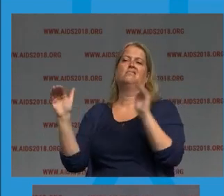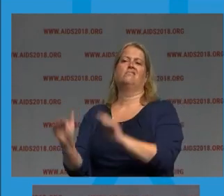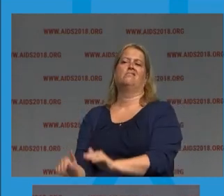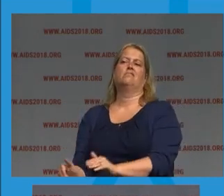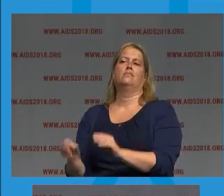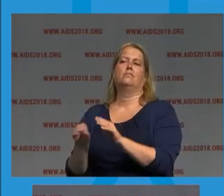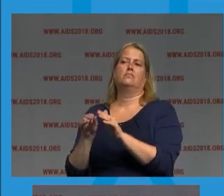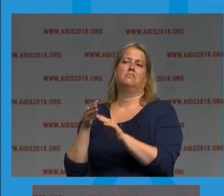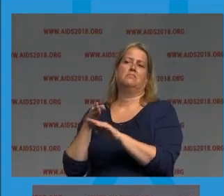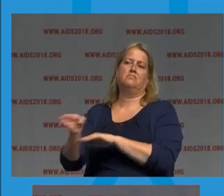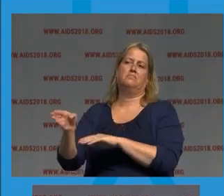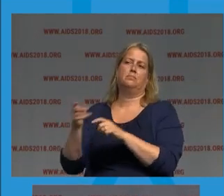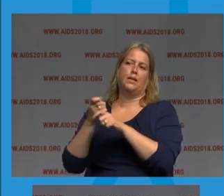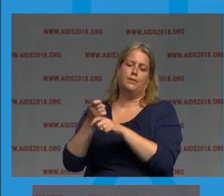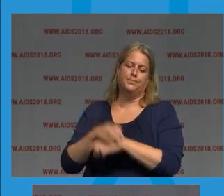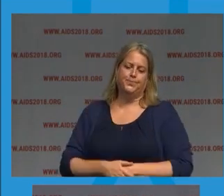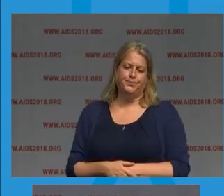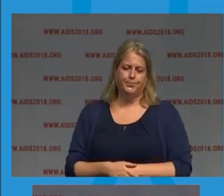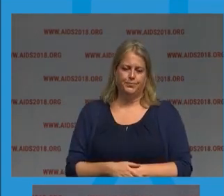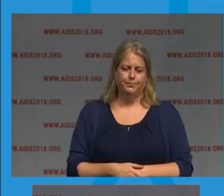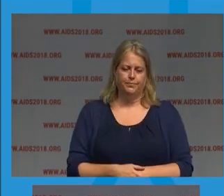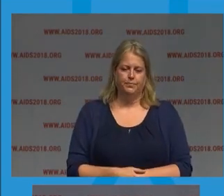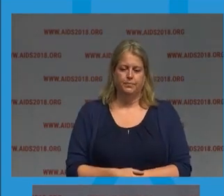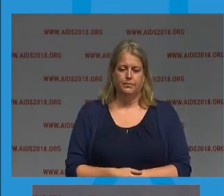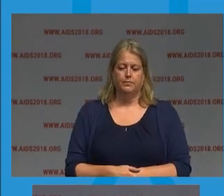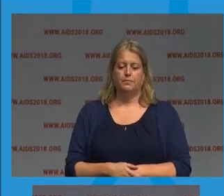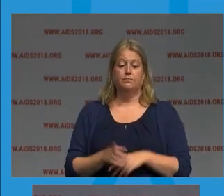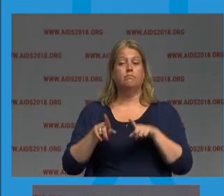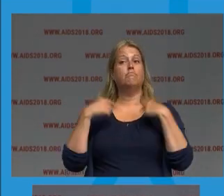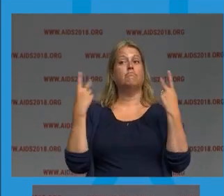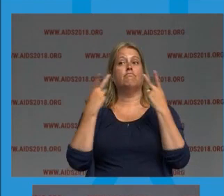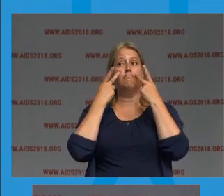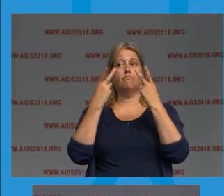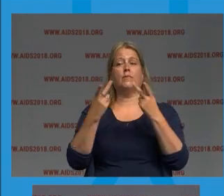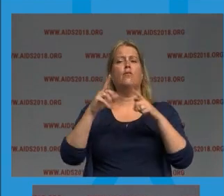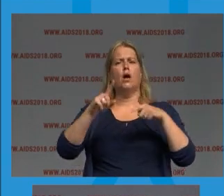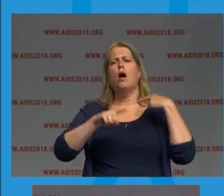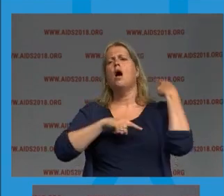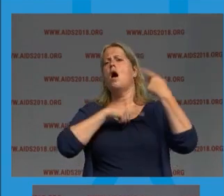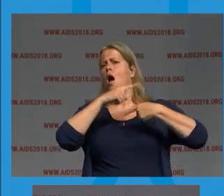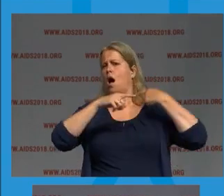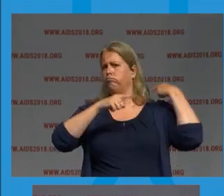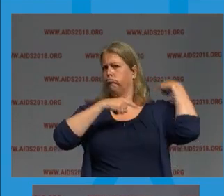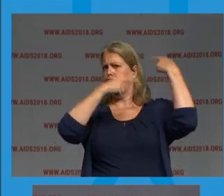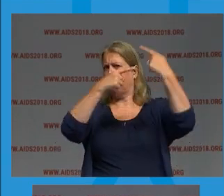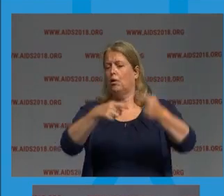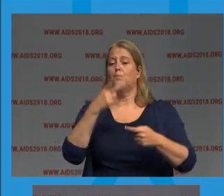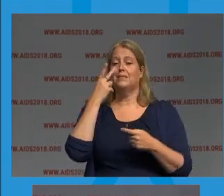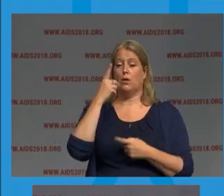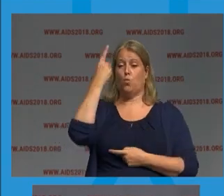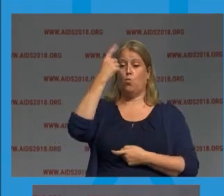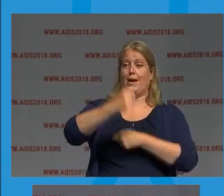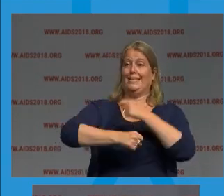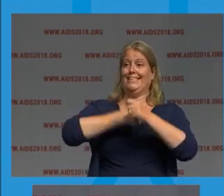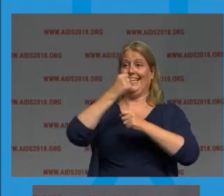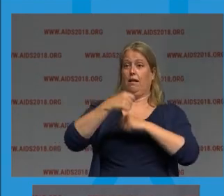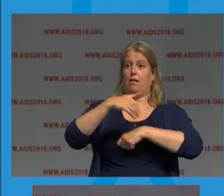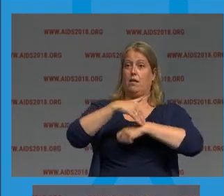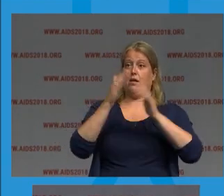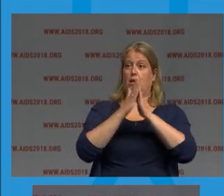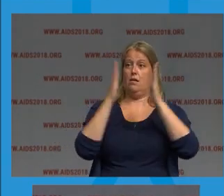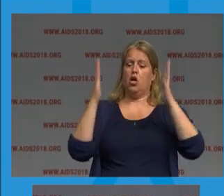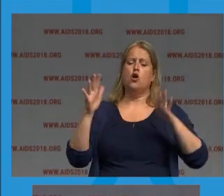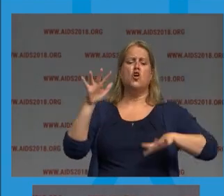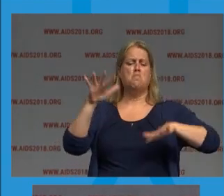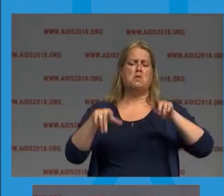engagement in care and services. And when they looked at this then over the long term, you see that on a one-year time horizon, it's about the